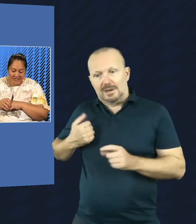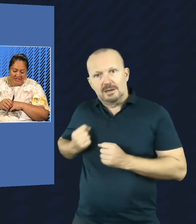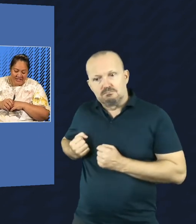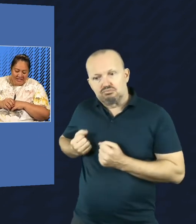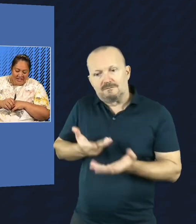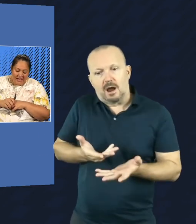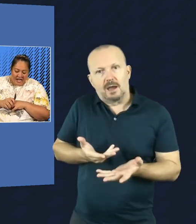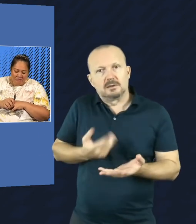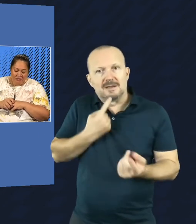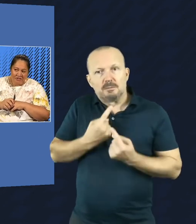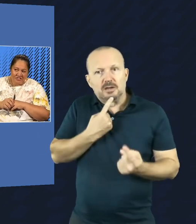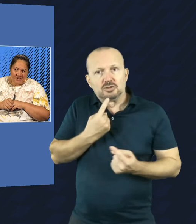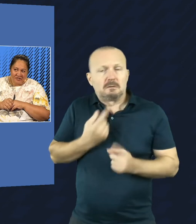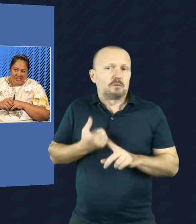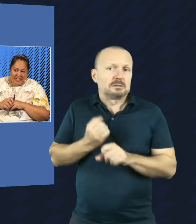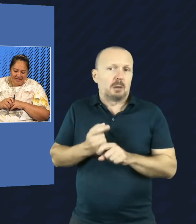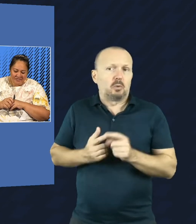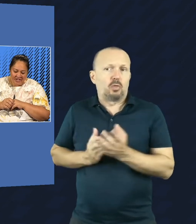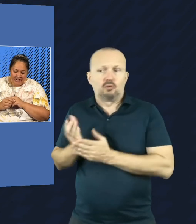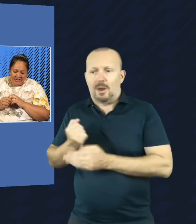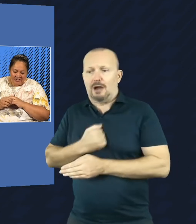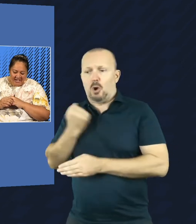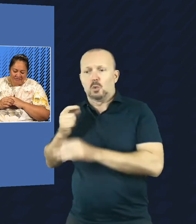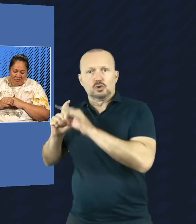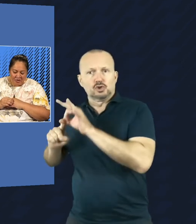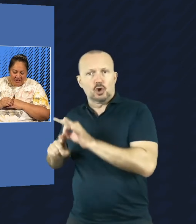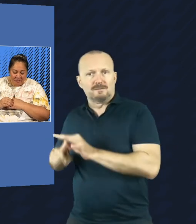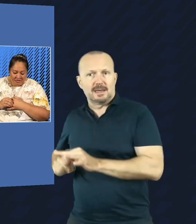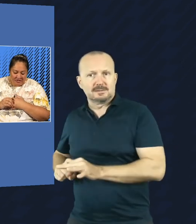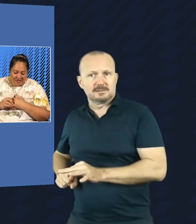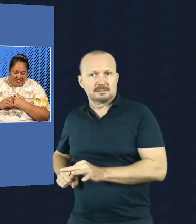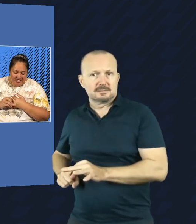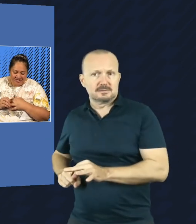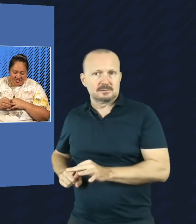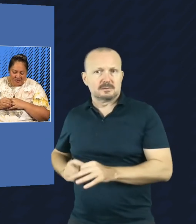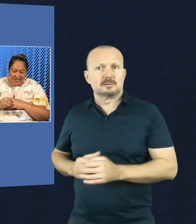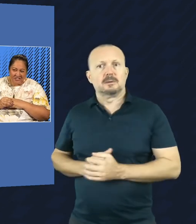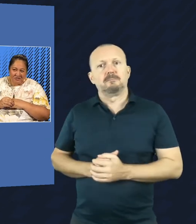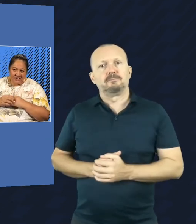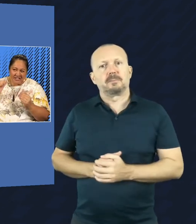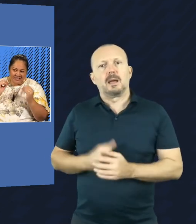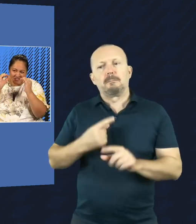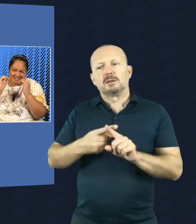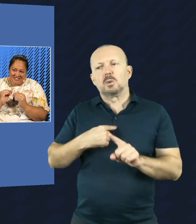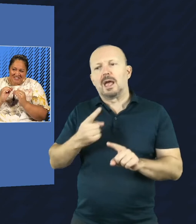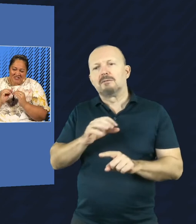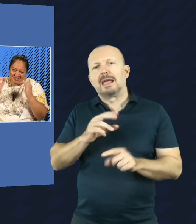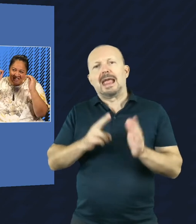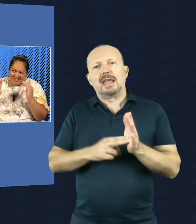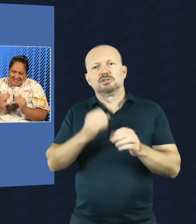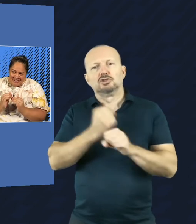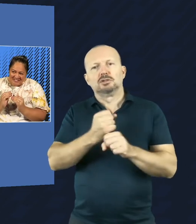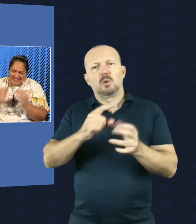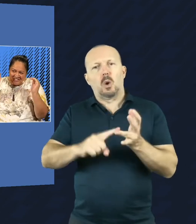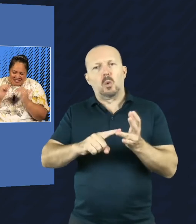too. But we also have data from non-government organisations too. And it's all kind of, I'll